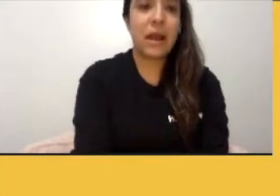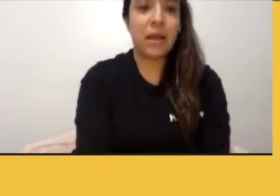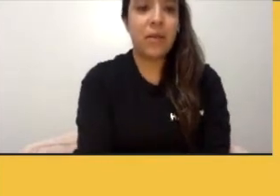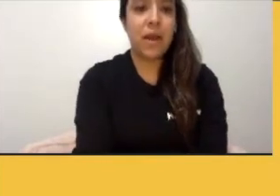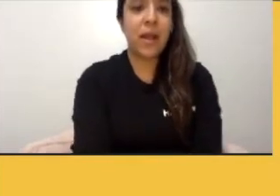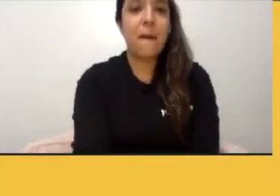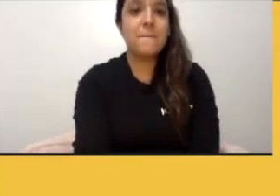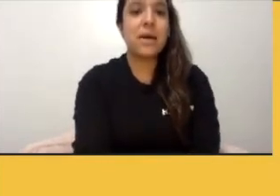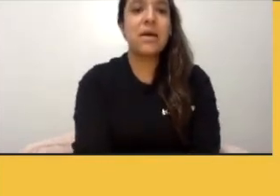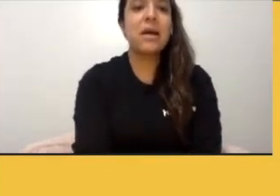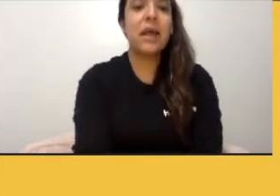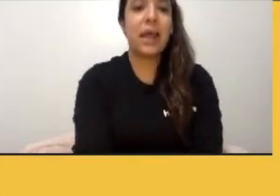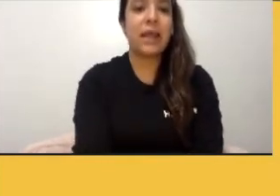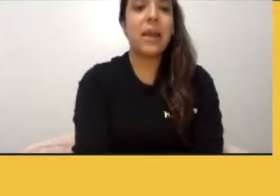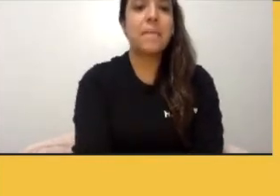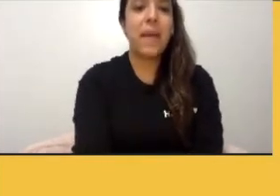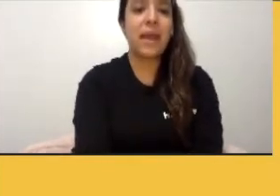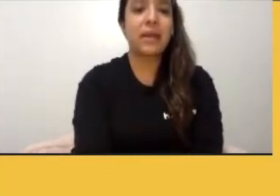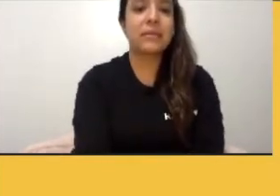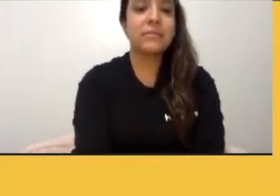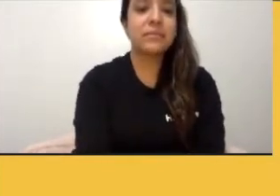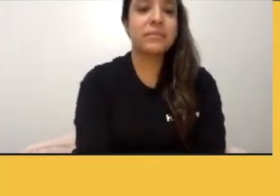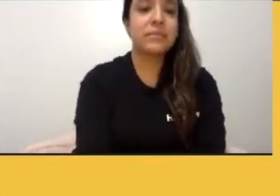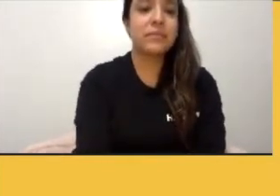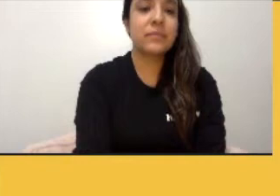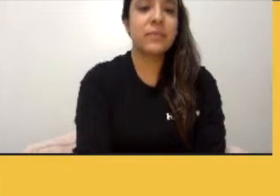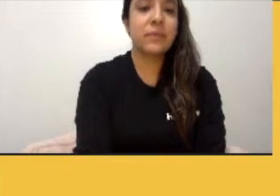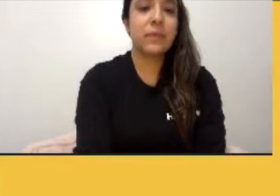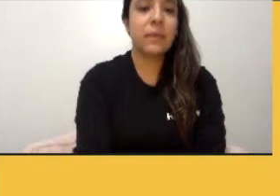Tap it out. Get ready. Go. Buh, ank, bank.